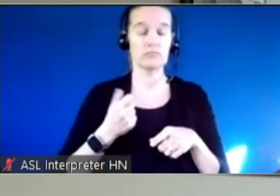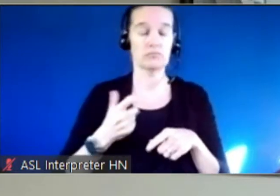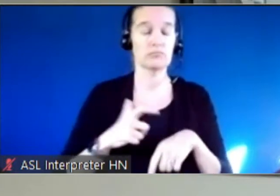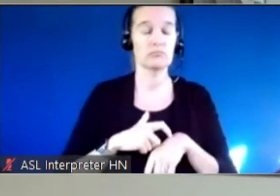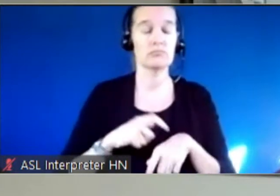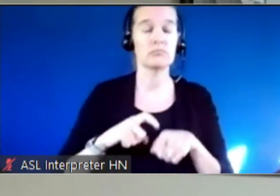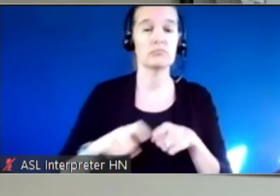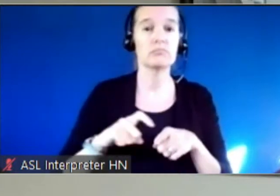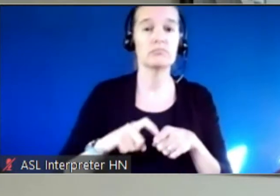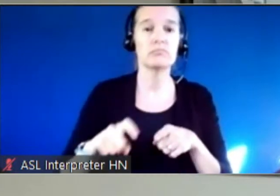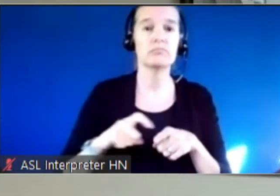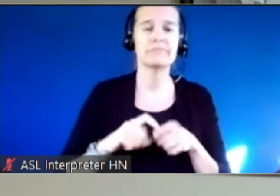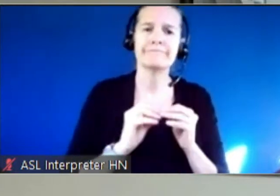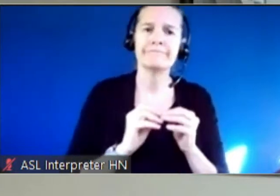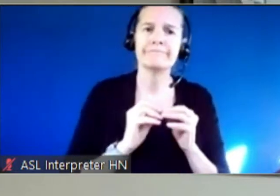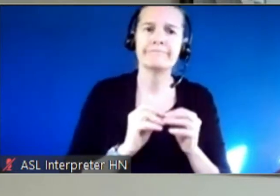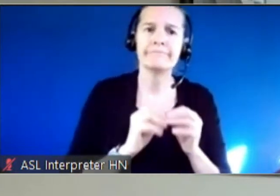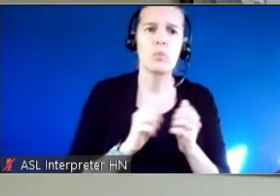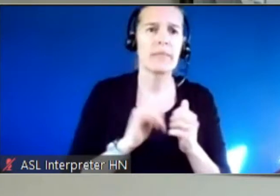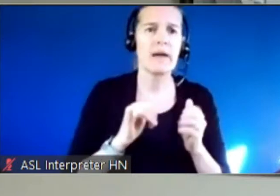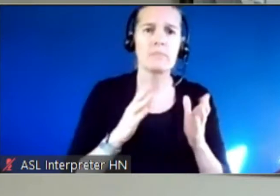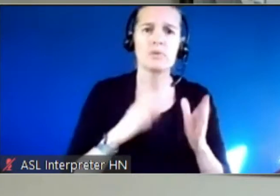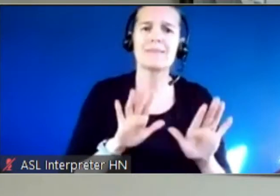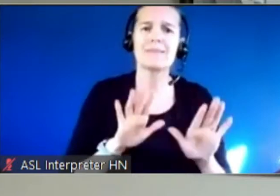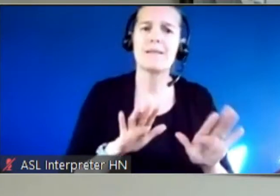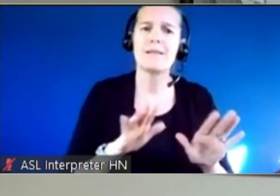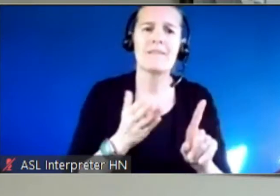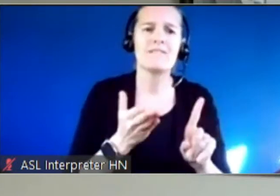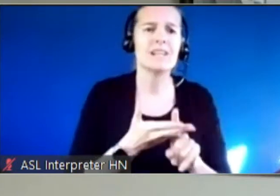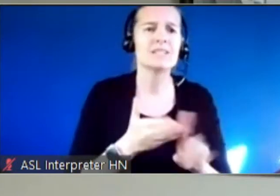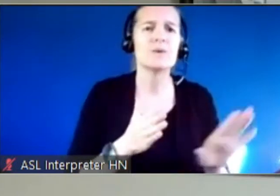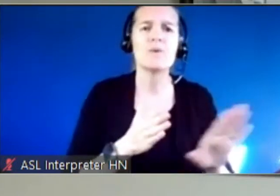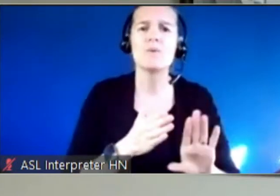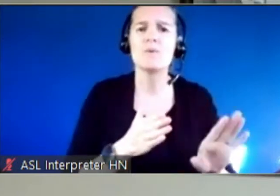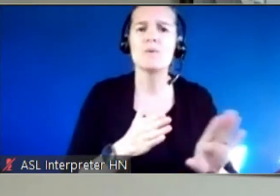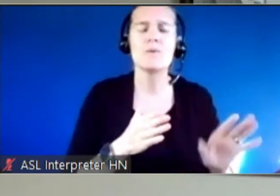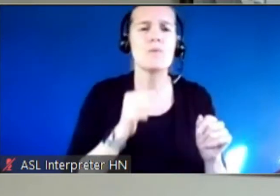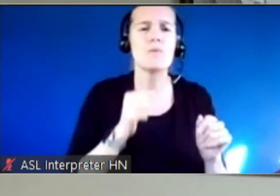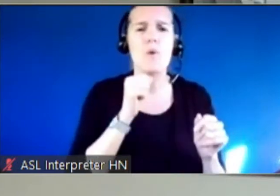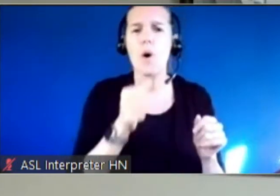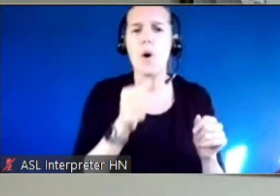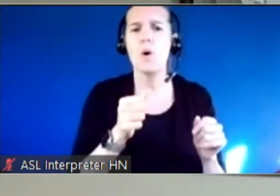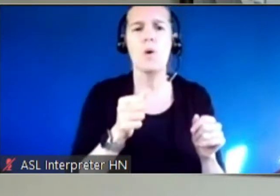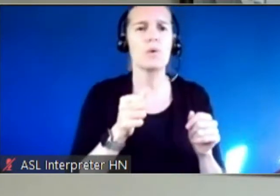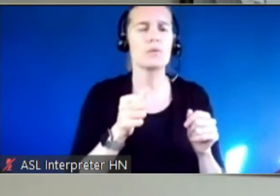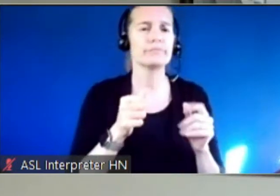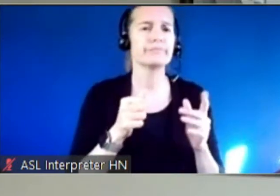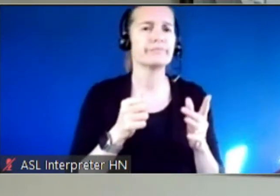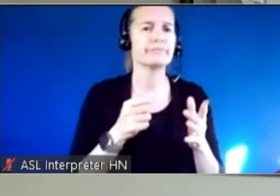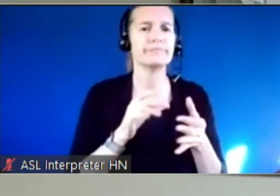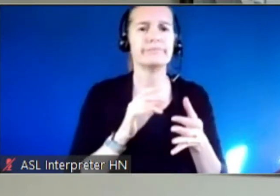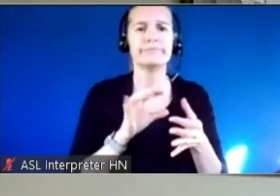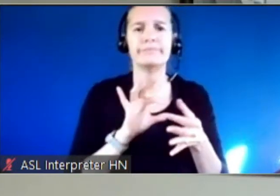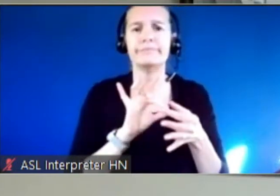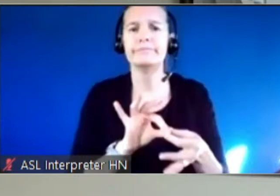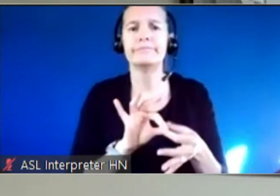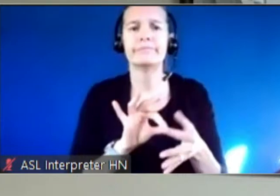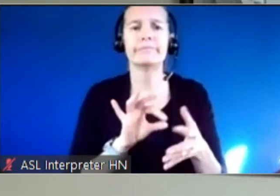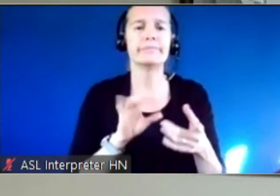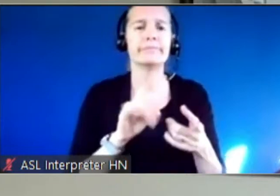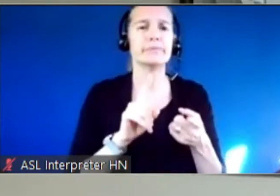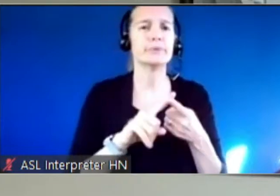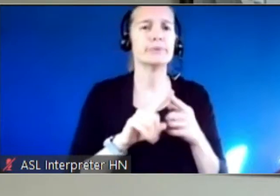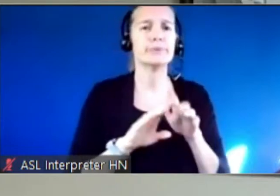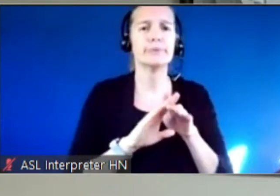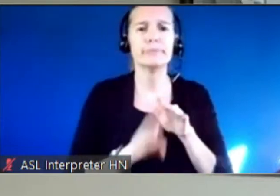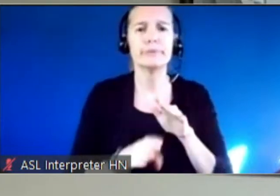to convince that person that this was not going to be an issue where documentation or risk of